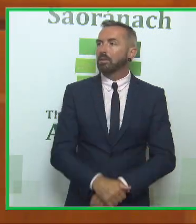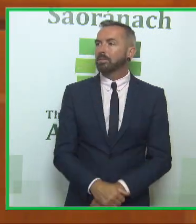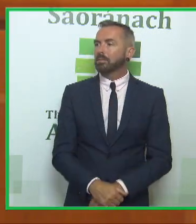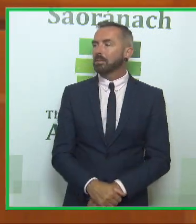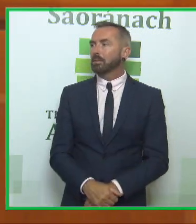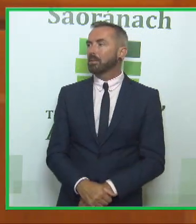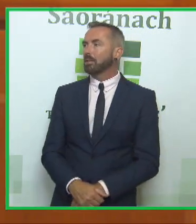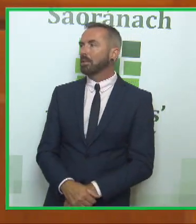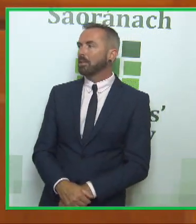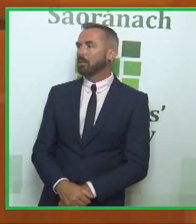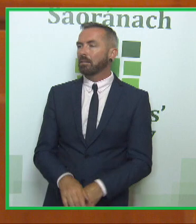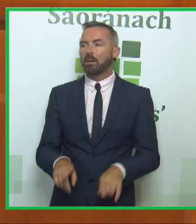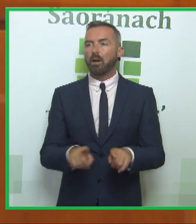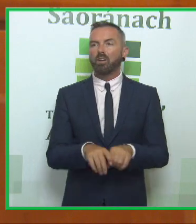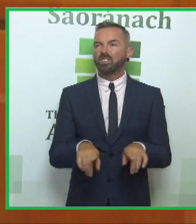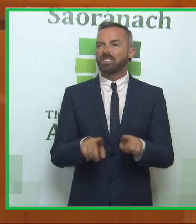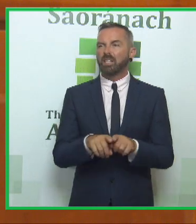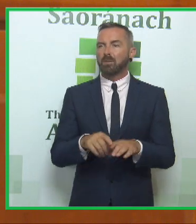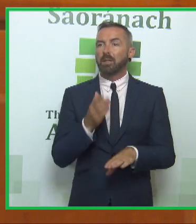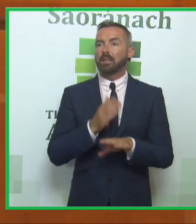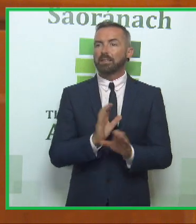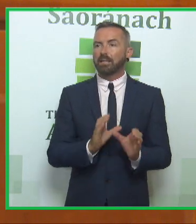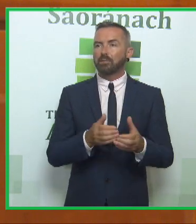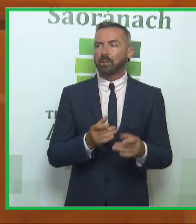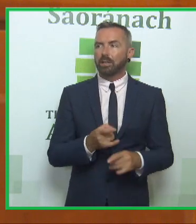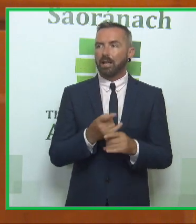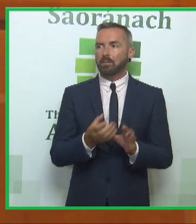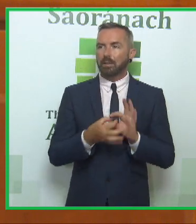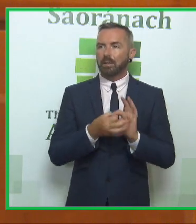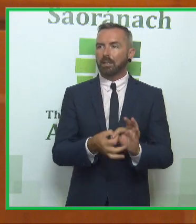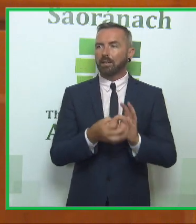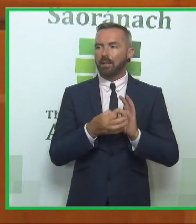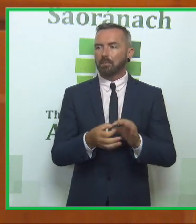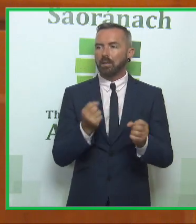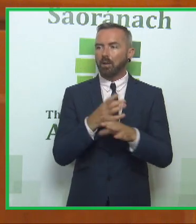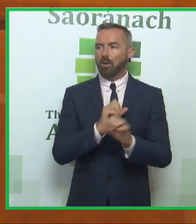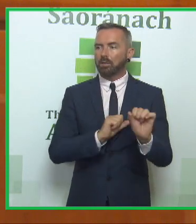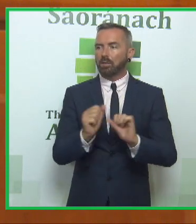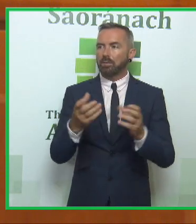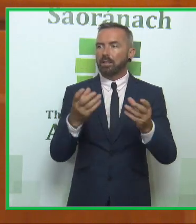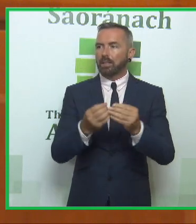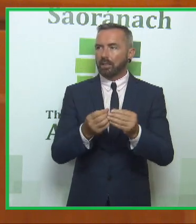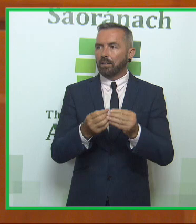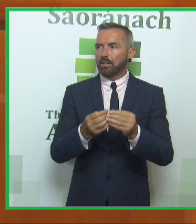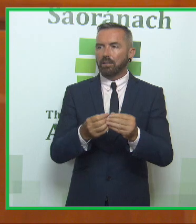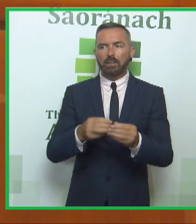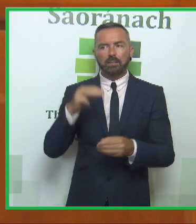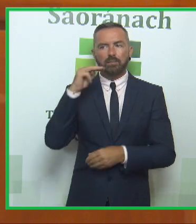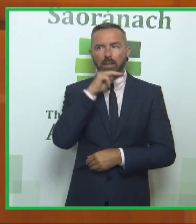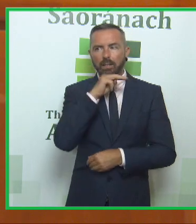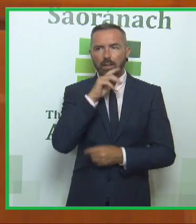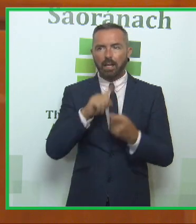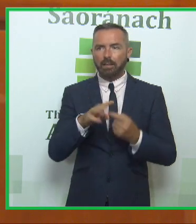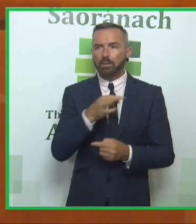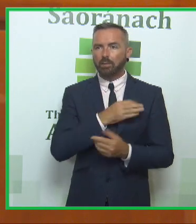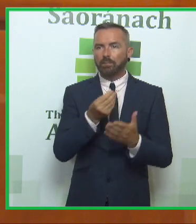thought a task force that kind of helped kind of collaborate all the services was vital, and really good funding, I